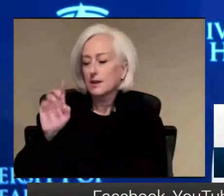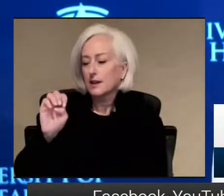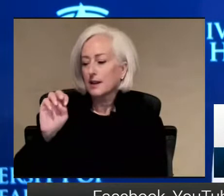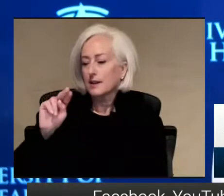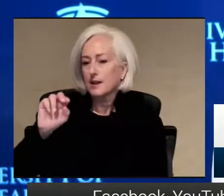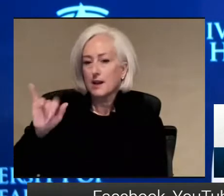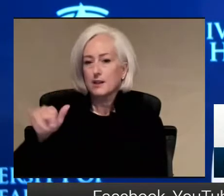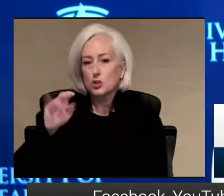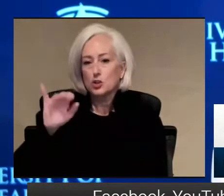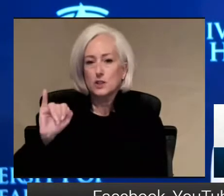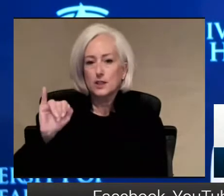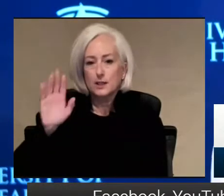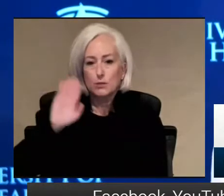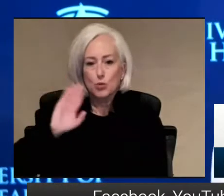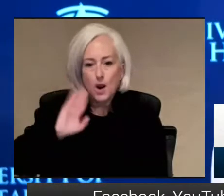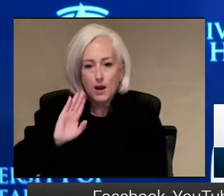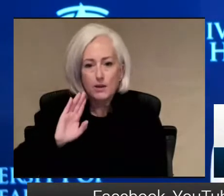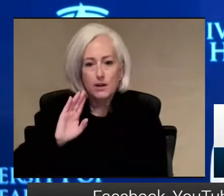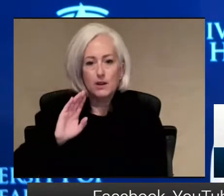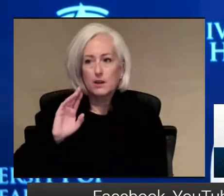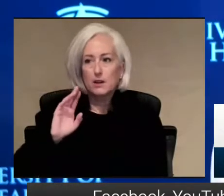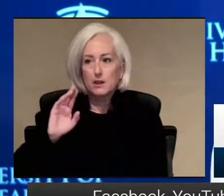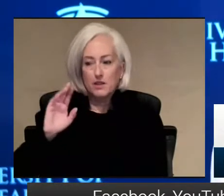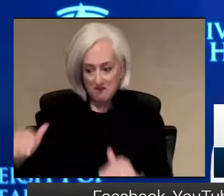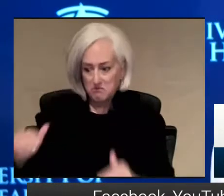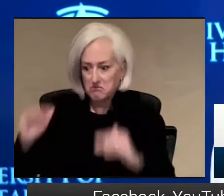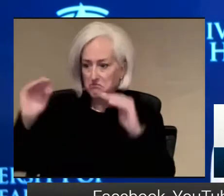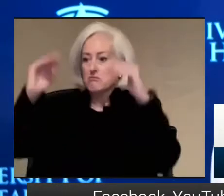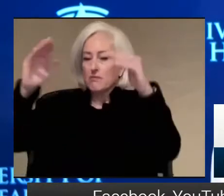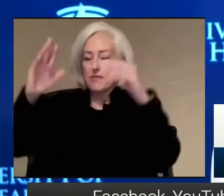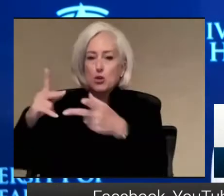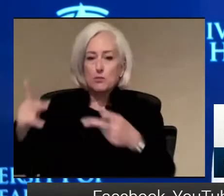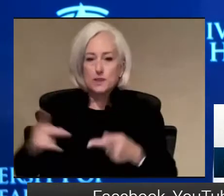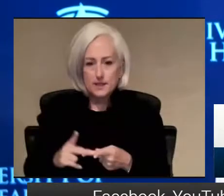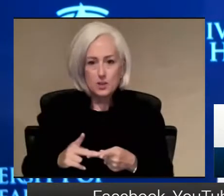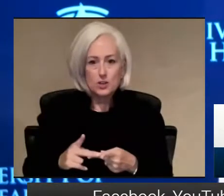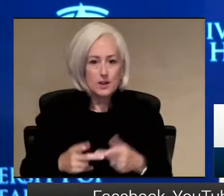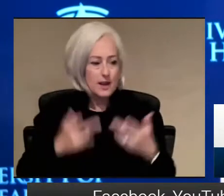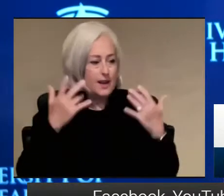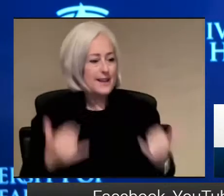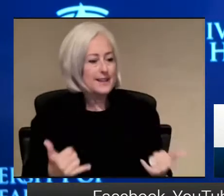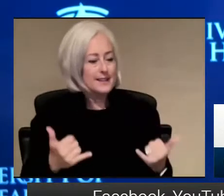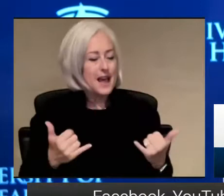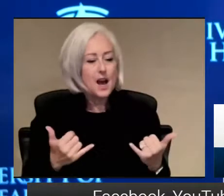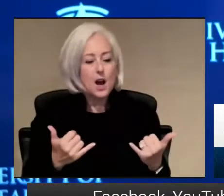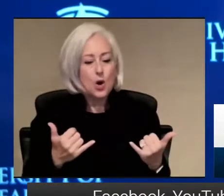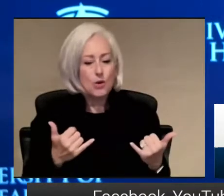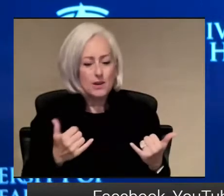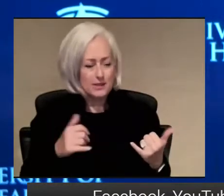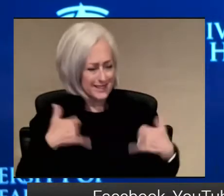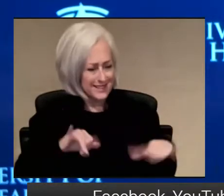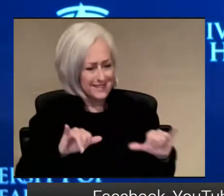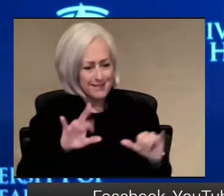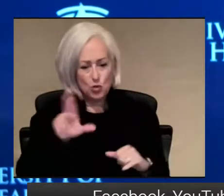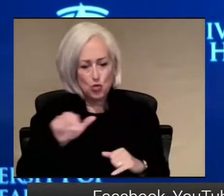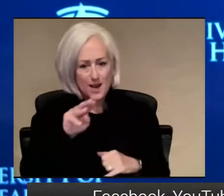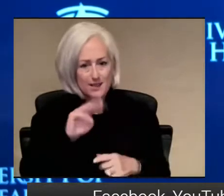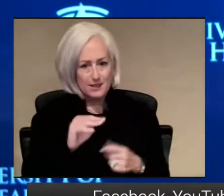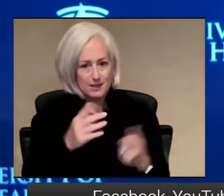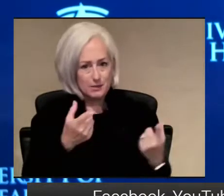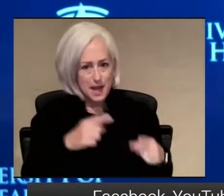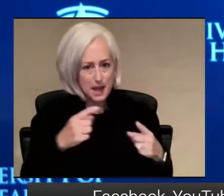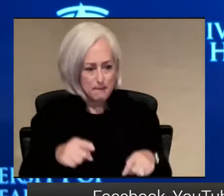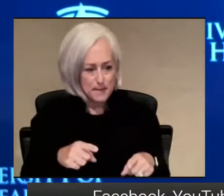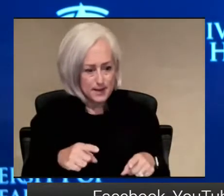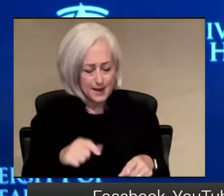rising tide of racism. I don't feel as comfortable with my family going places I would have gone 10 years ago. And I look at that and I think, that's got